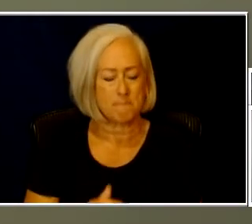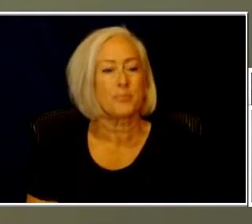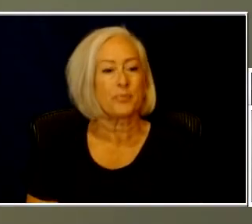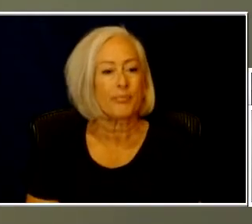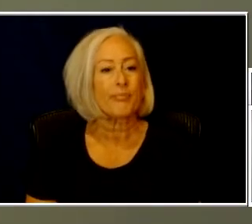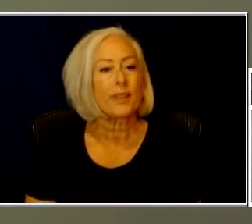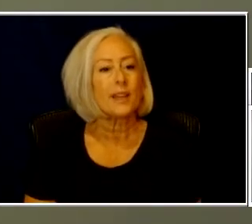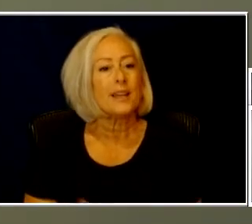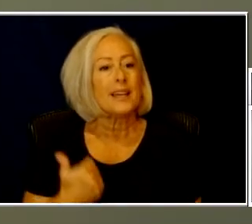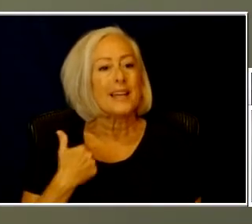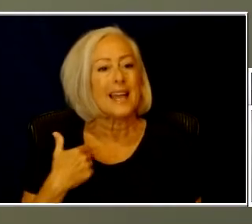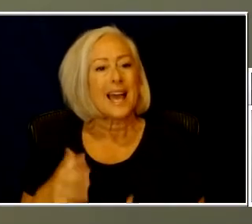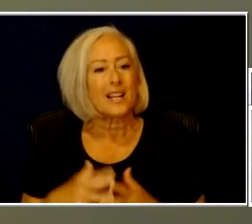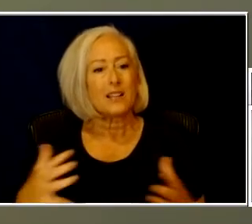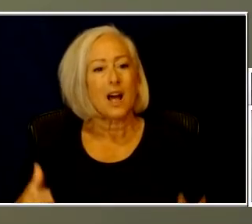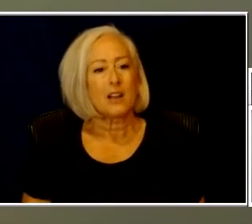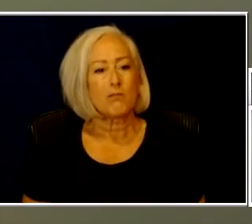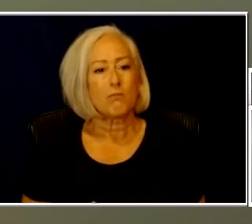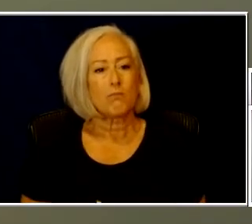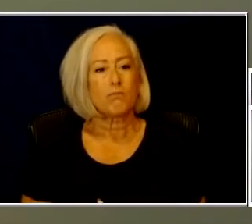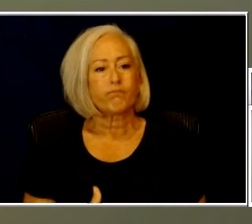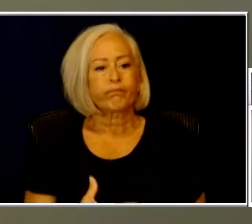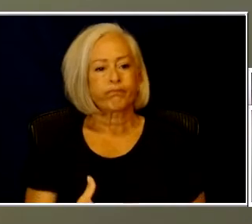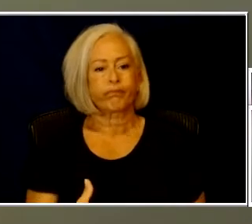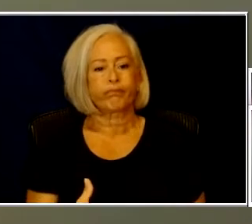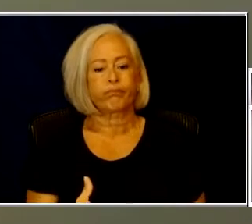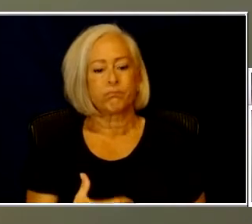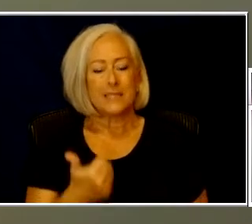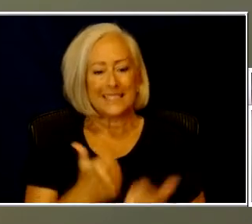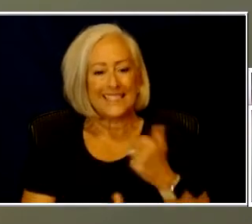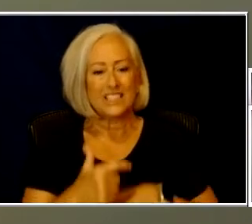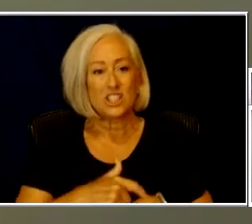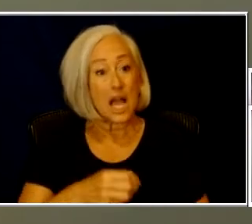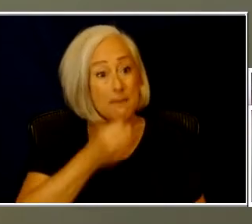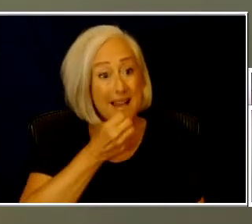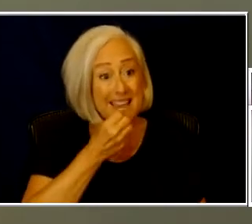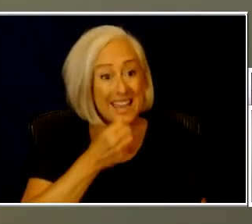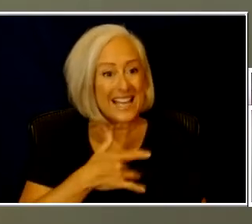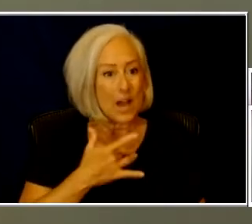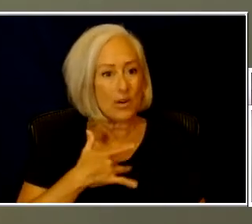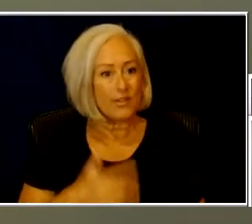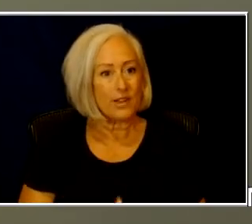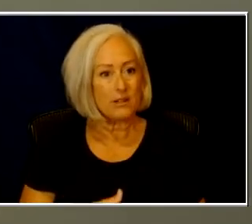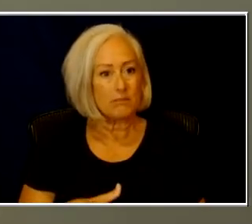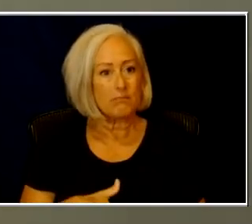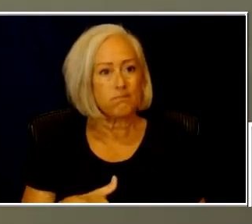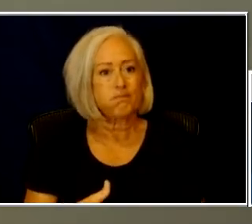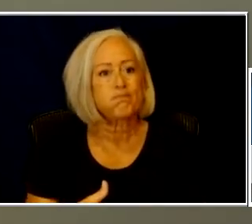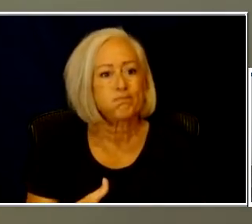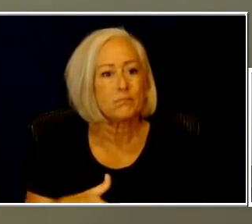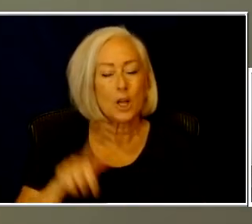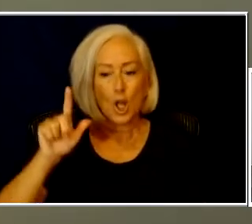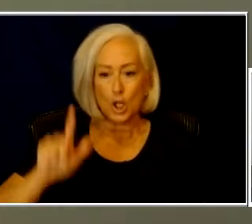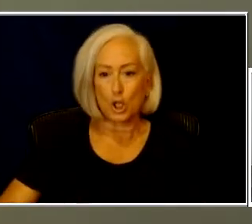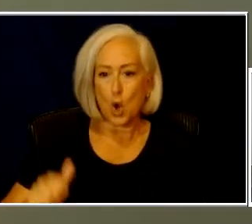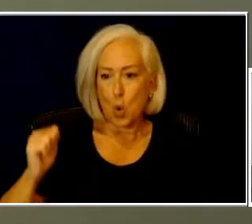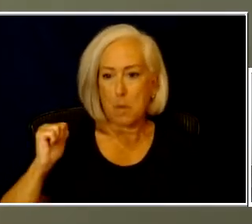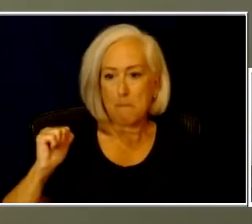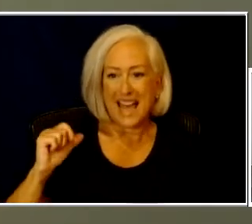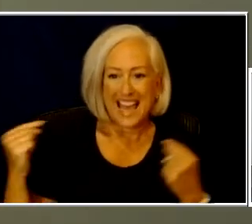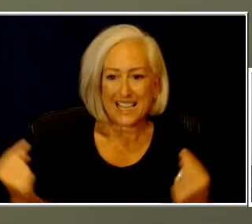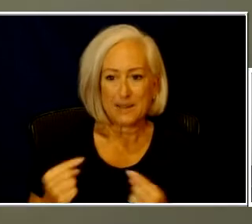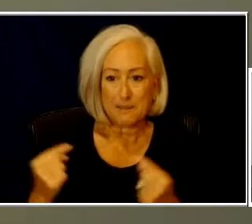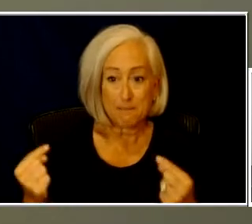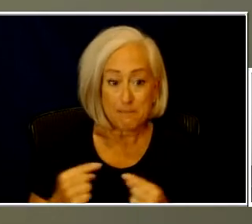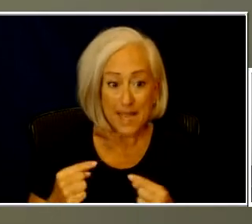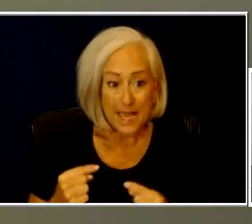a lot of bloating. Anytime I ate, I would get extremely bloated. I had really bad lower back pain. I had to